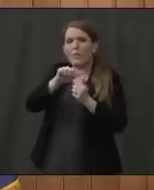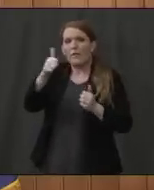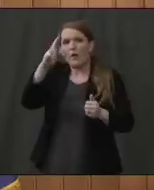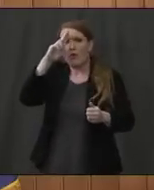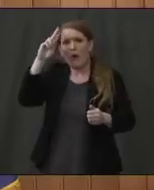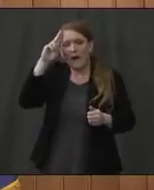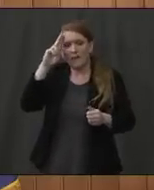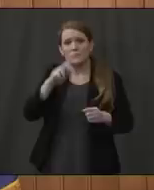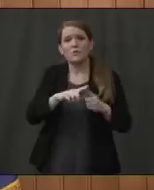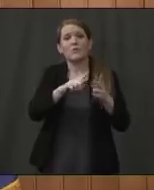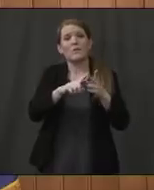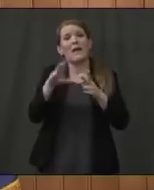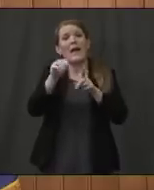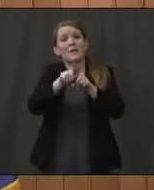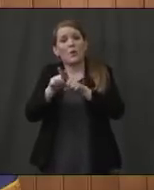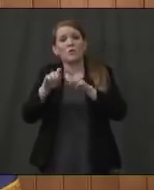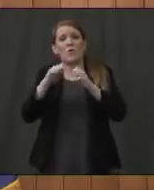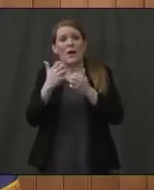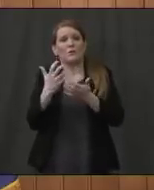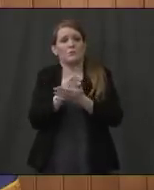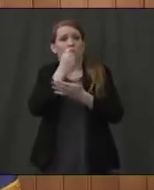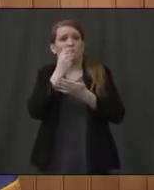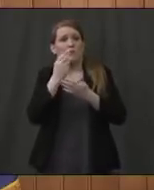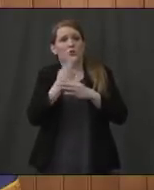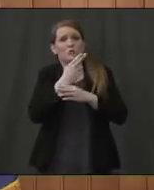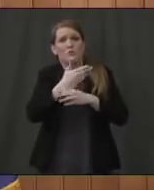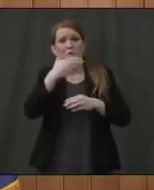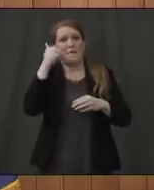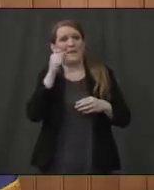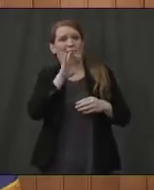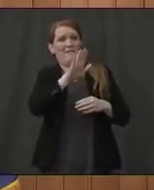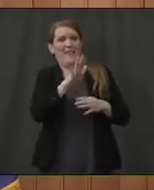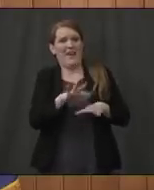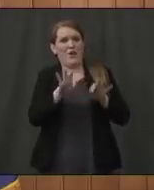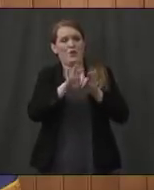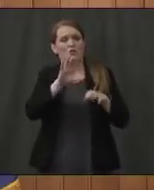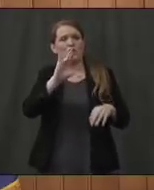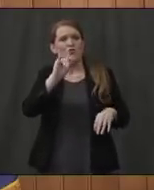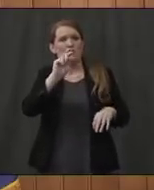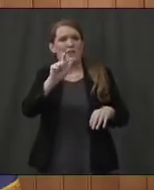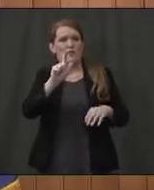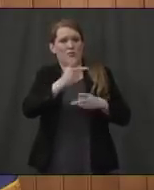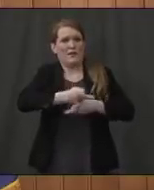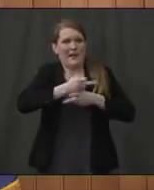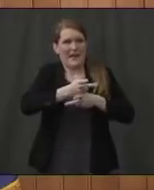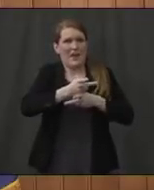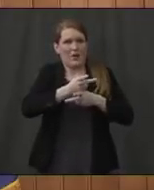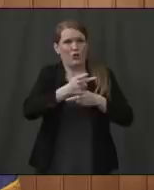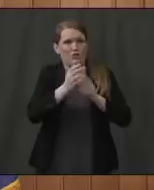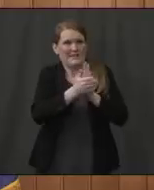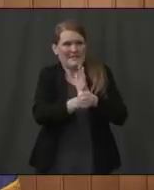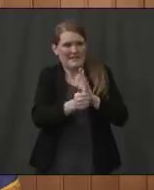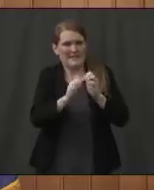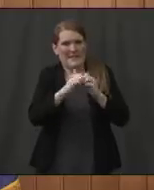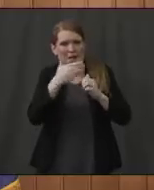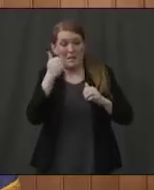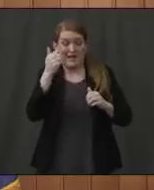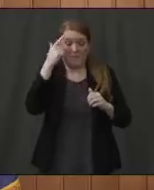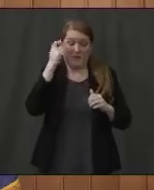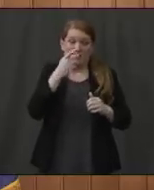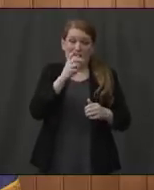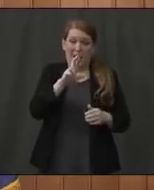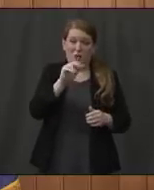critical care skills that they have, because these patients are very ill, as Dr. Carter has talked to you about, and also